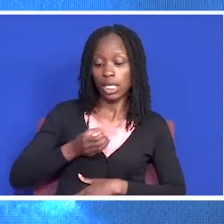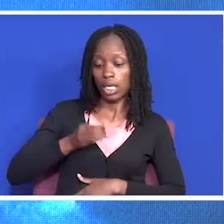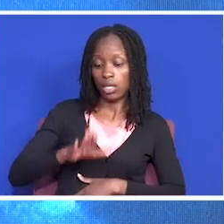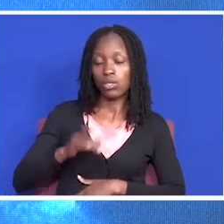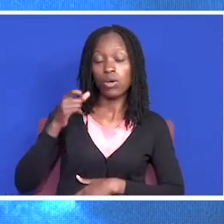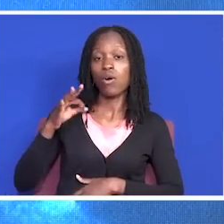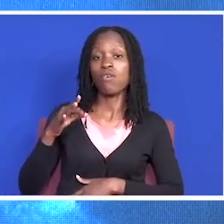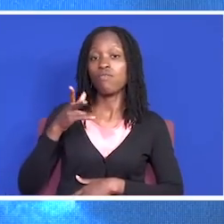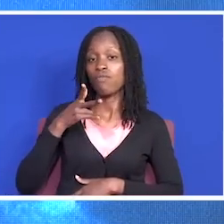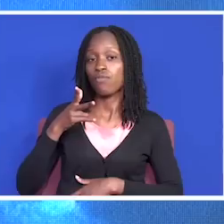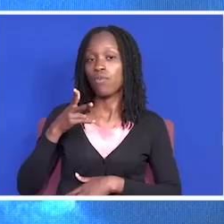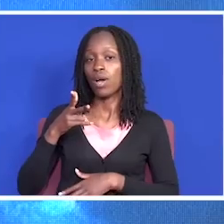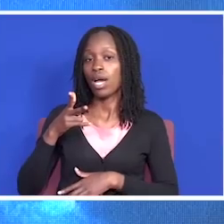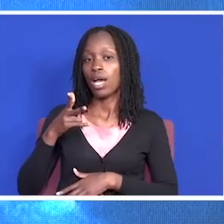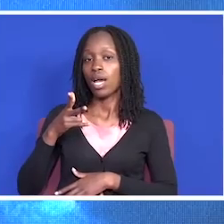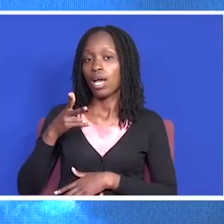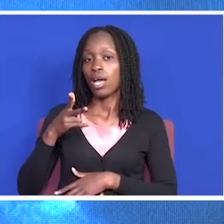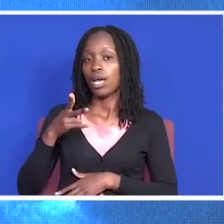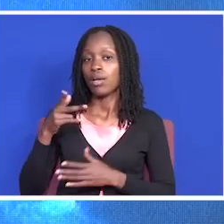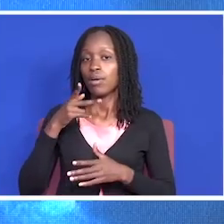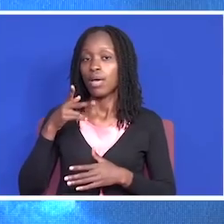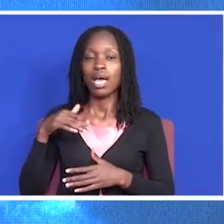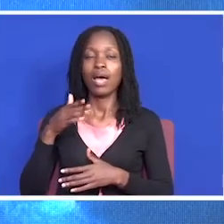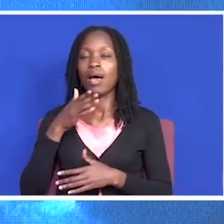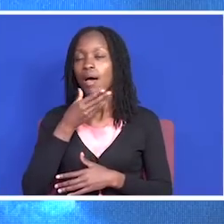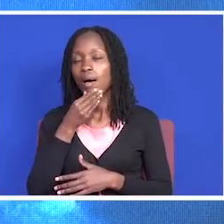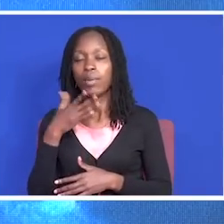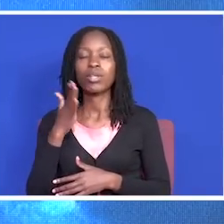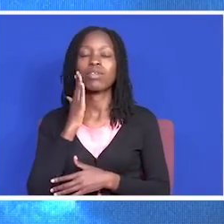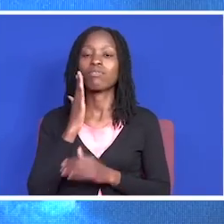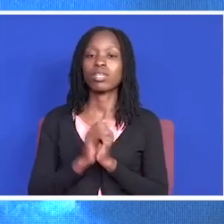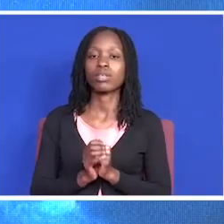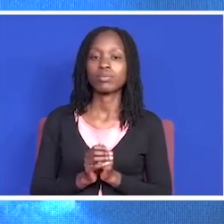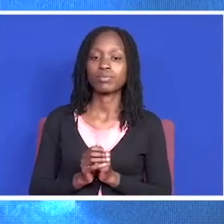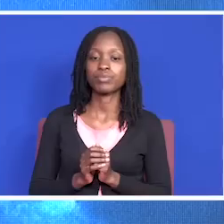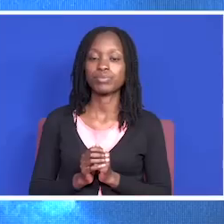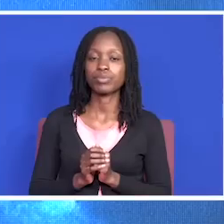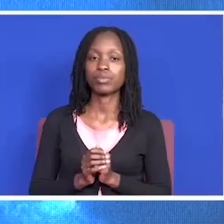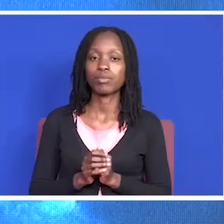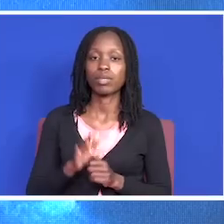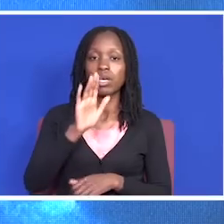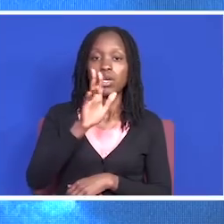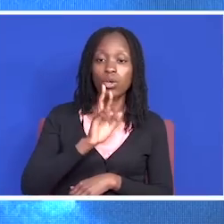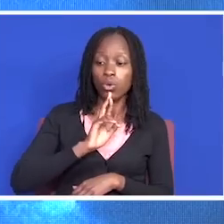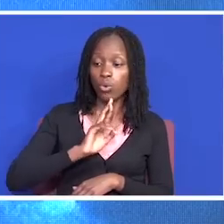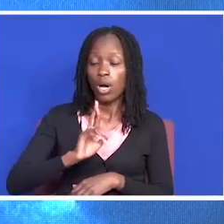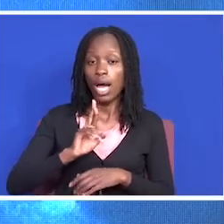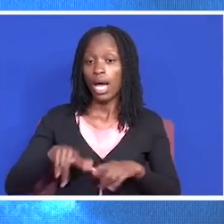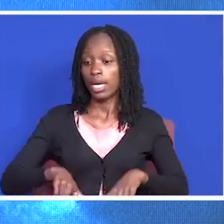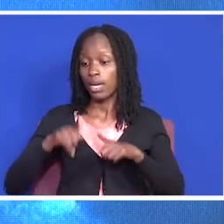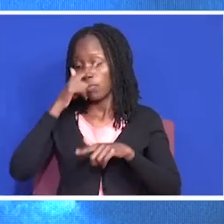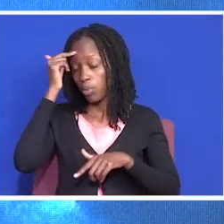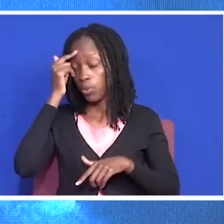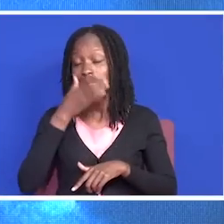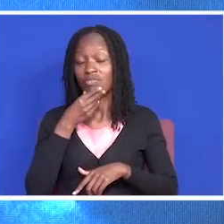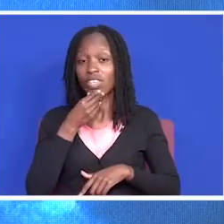old, it will be important that you understand. You are because your father is.